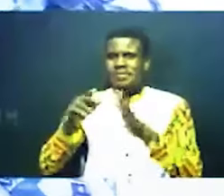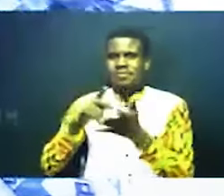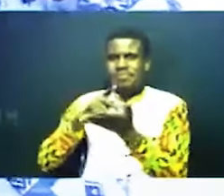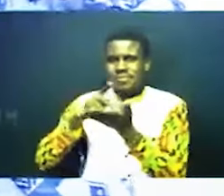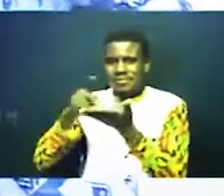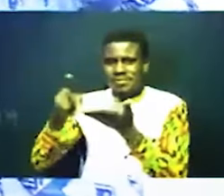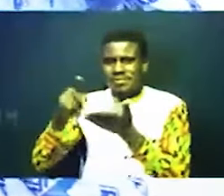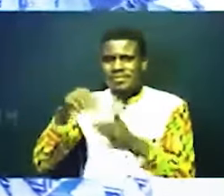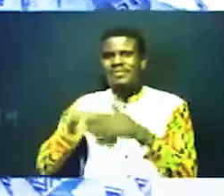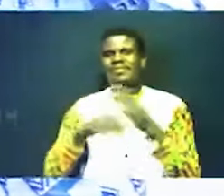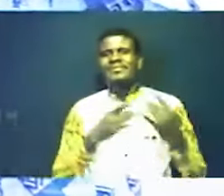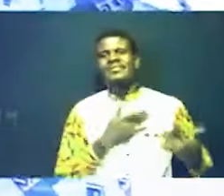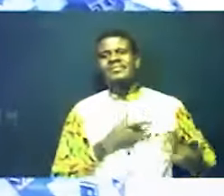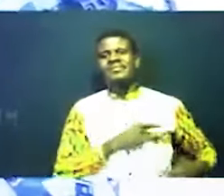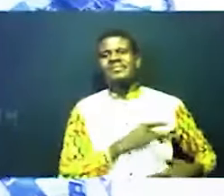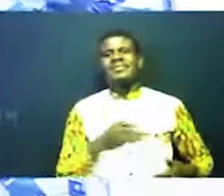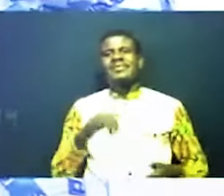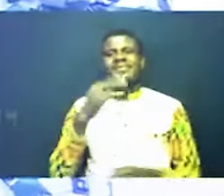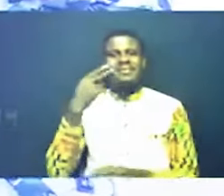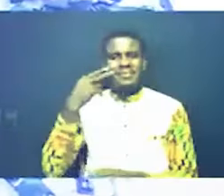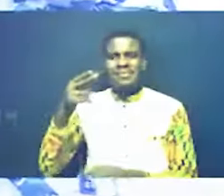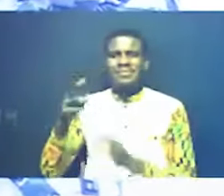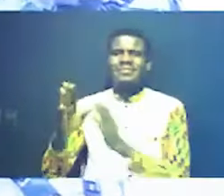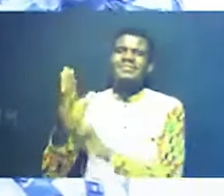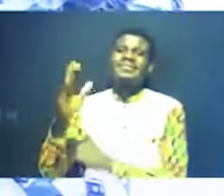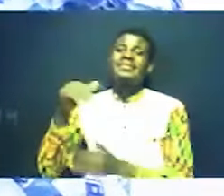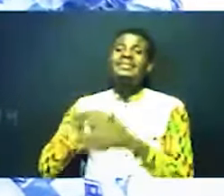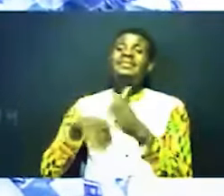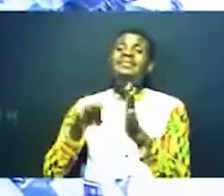God. In Matthew chapter